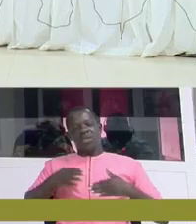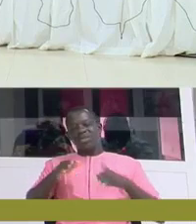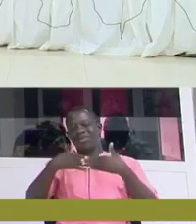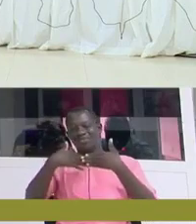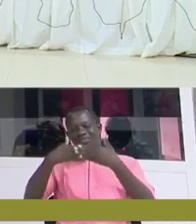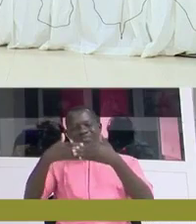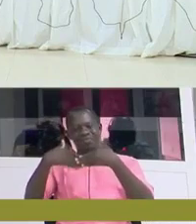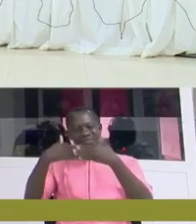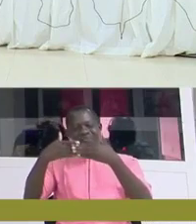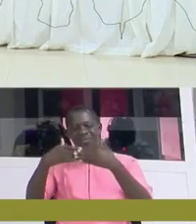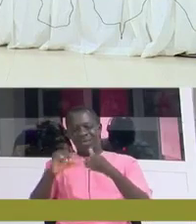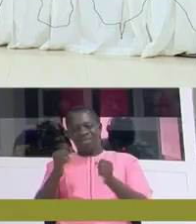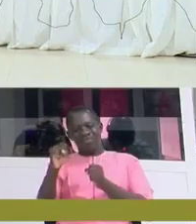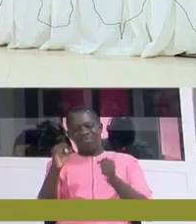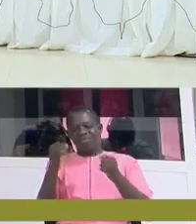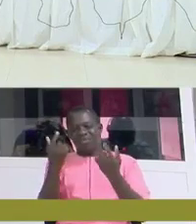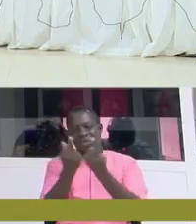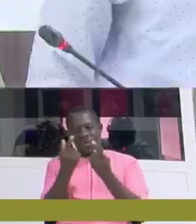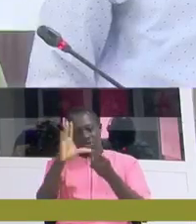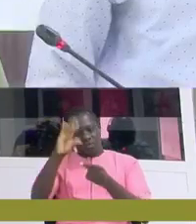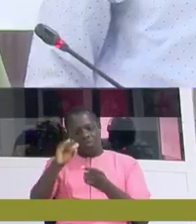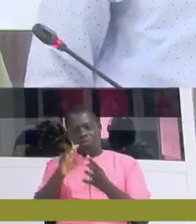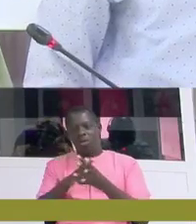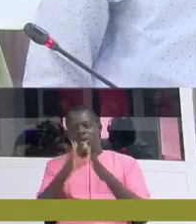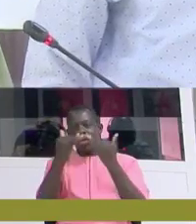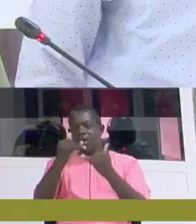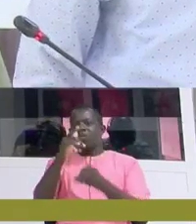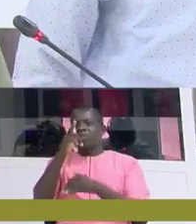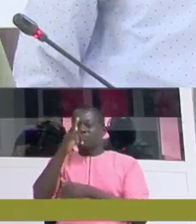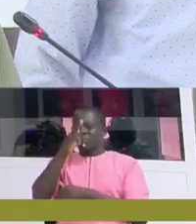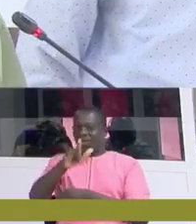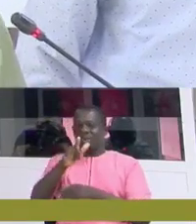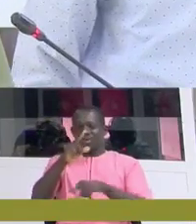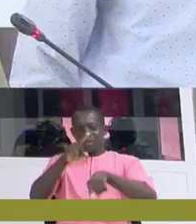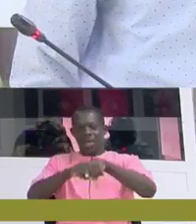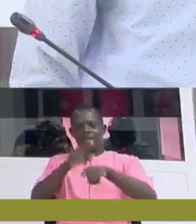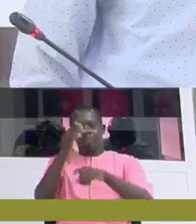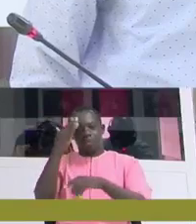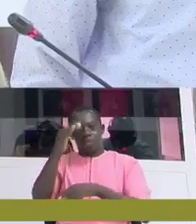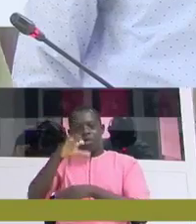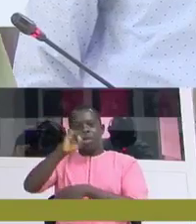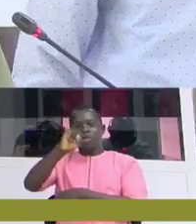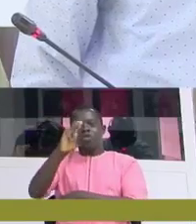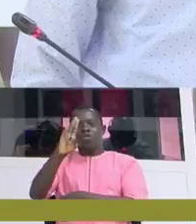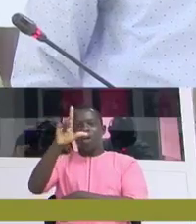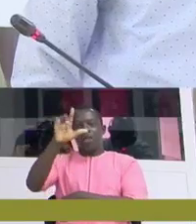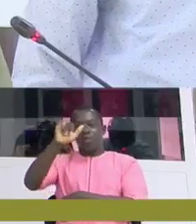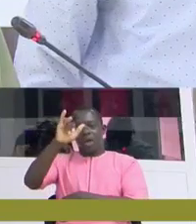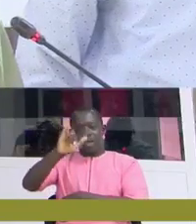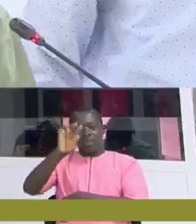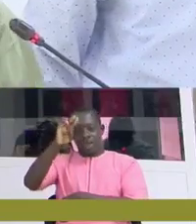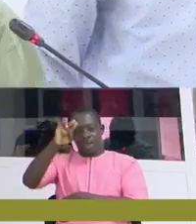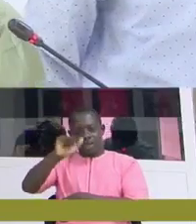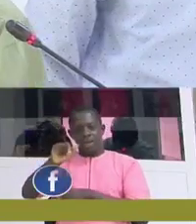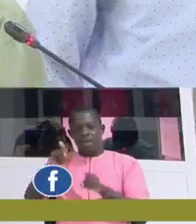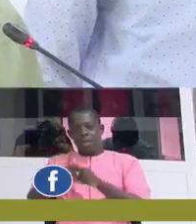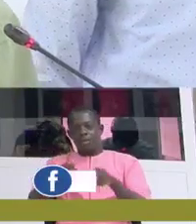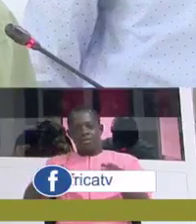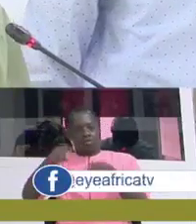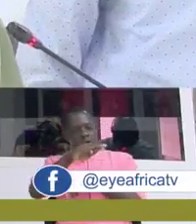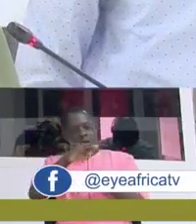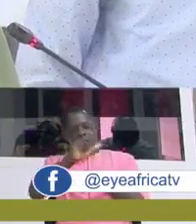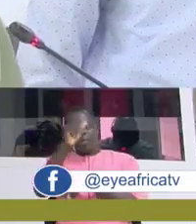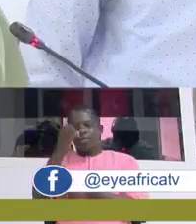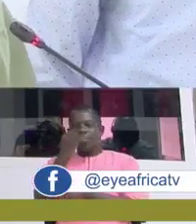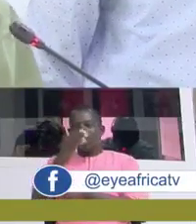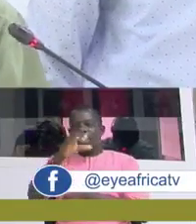shaking. Suleiman Sambunga tola woldo. That's the time I came to know Suleiman Sambu's name. Sanu turned. Ako Solomon.